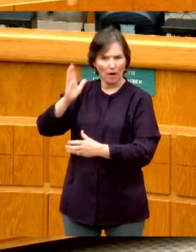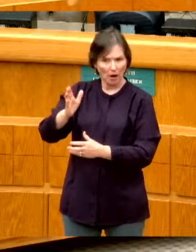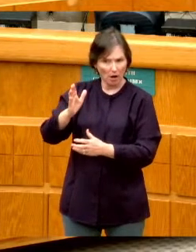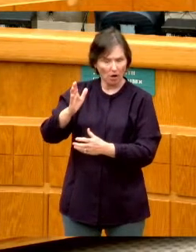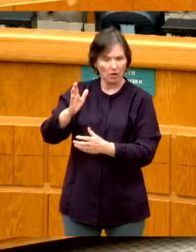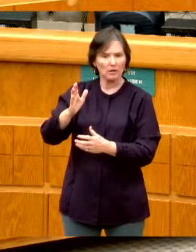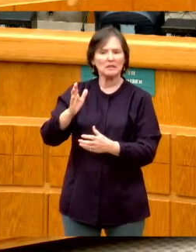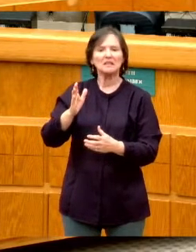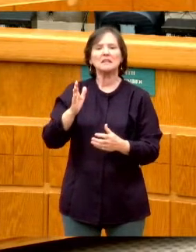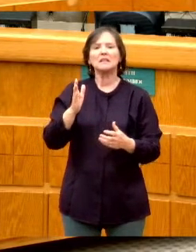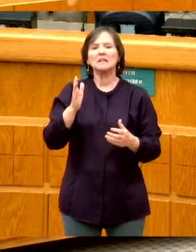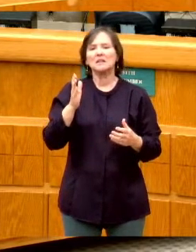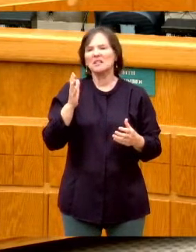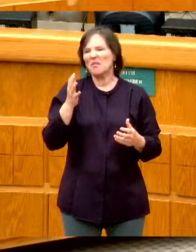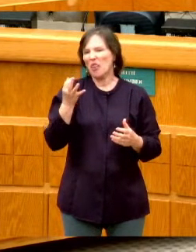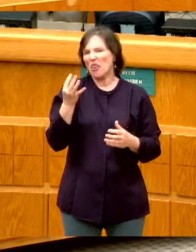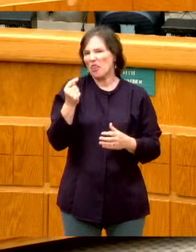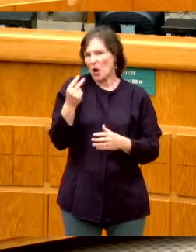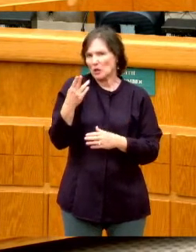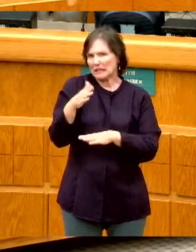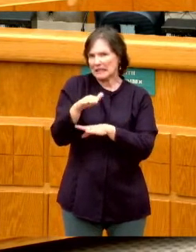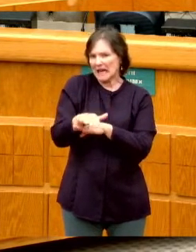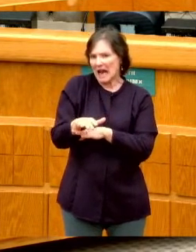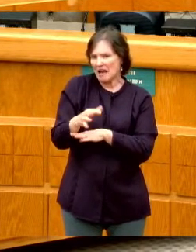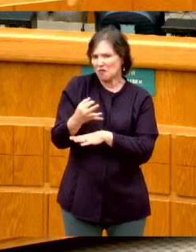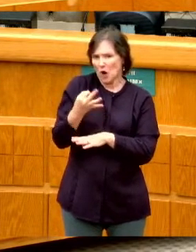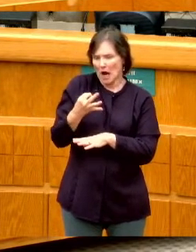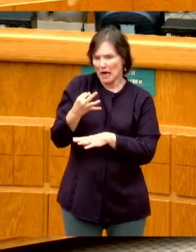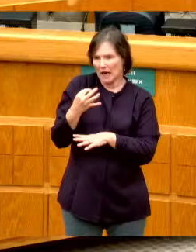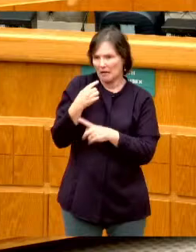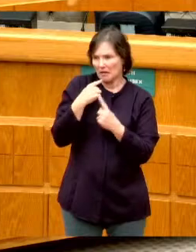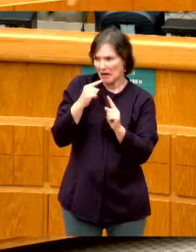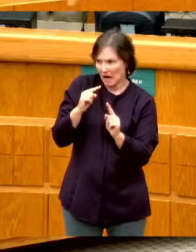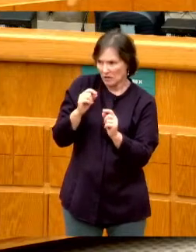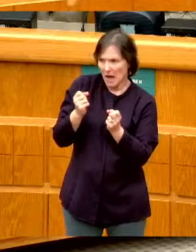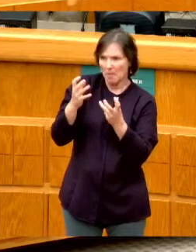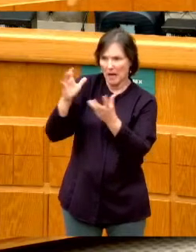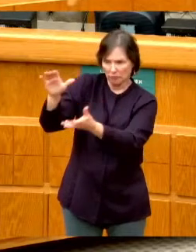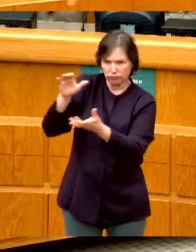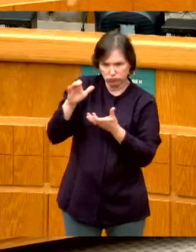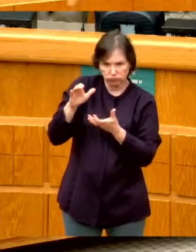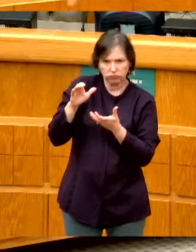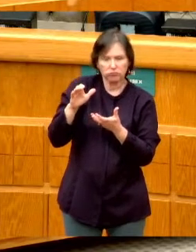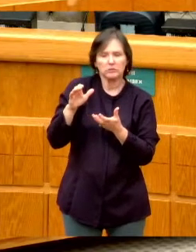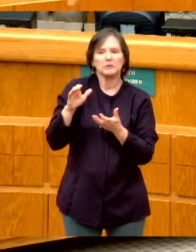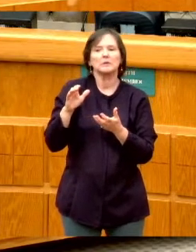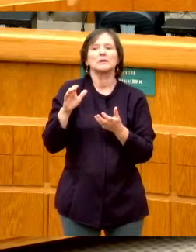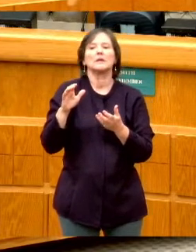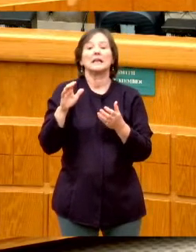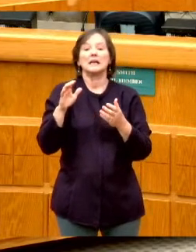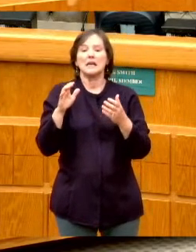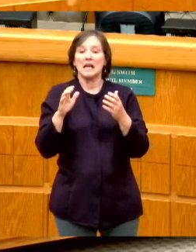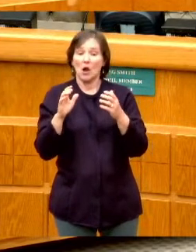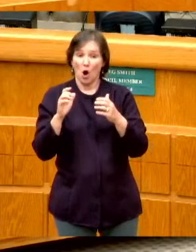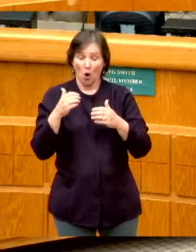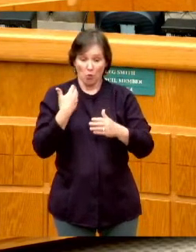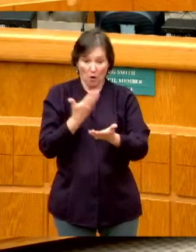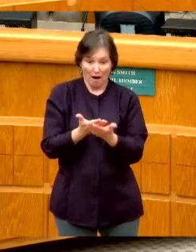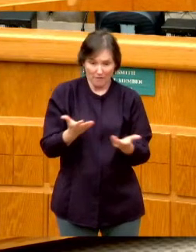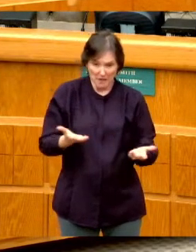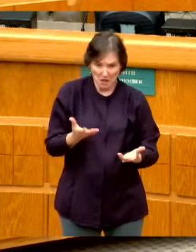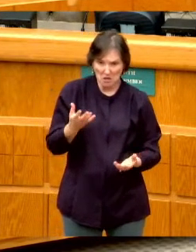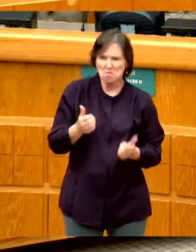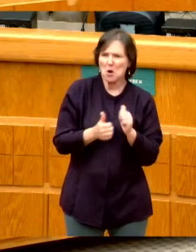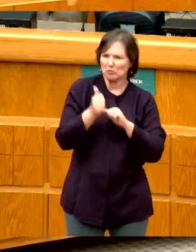Monday, most likely your health director and your local health authority would gather the troops and they would figure out how they could